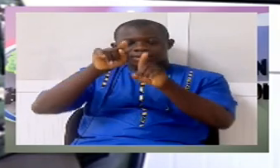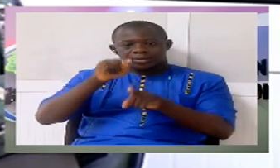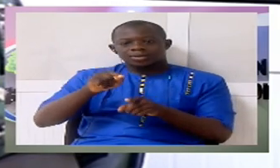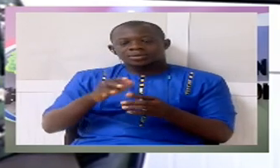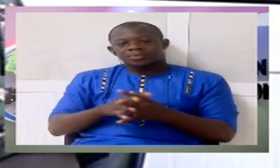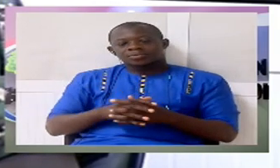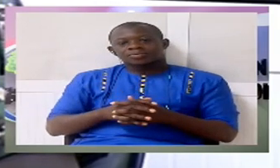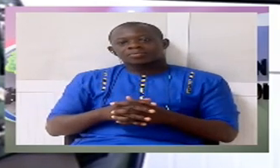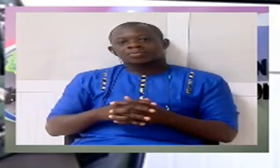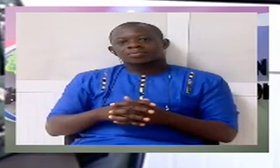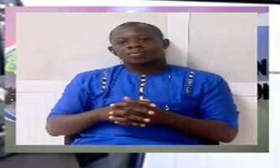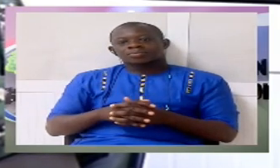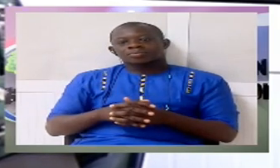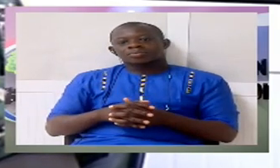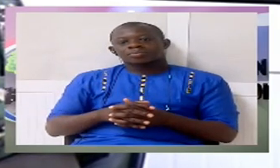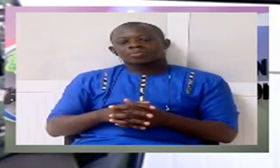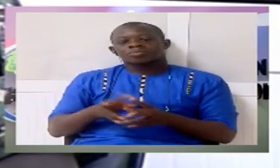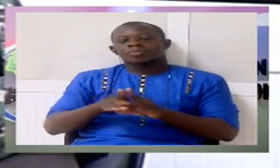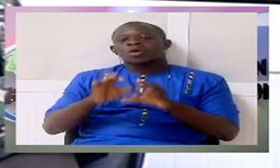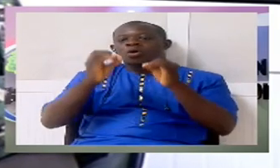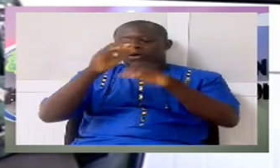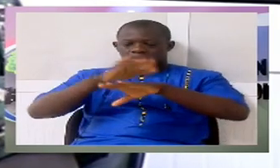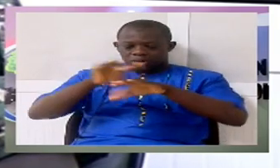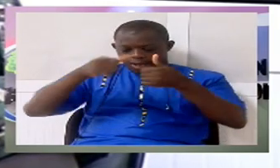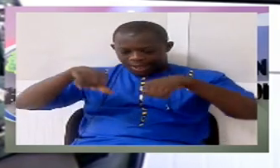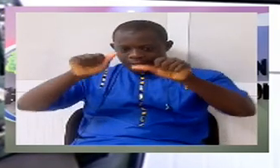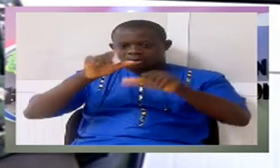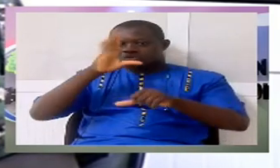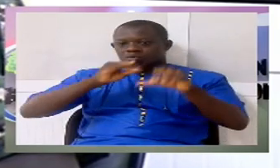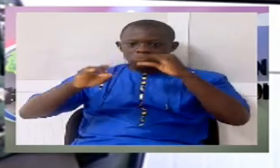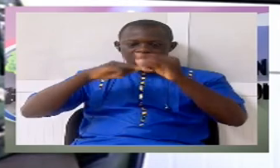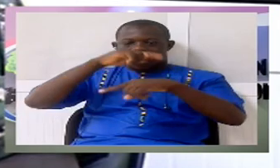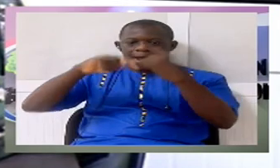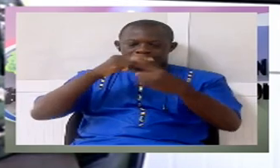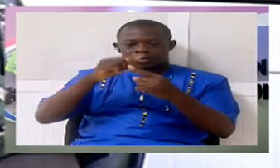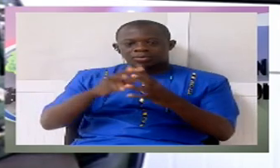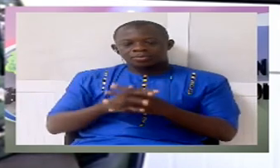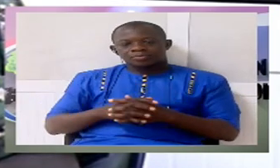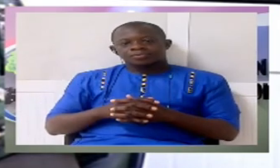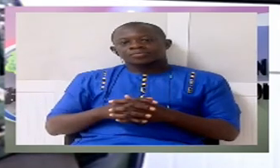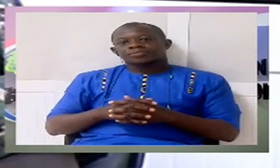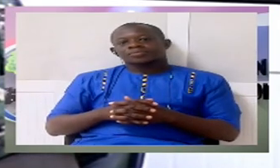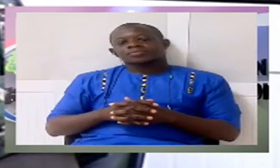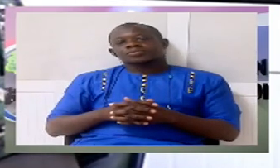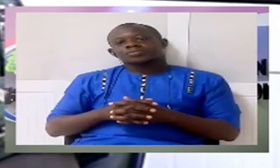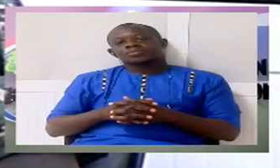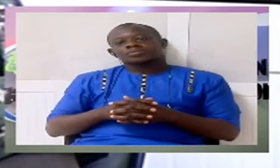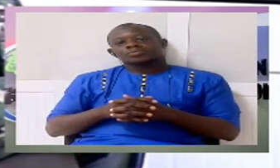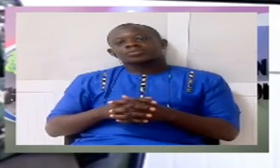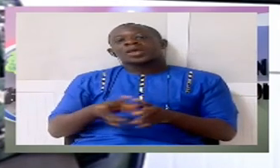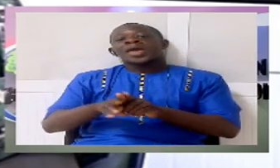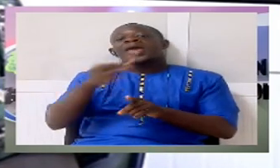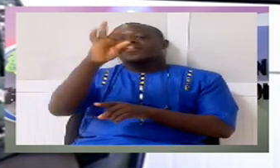Okay, six point bo bi nga wax ni. This point you are talking about. Even since the former president sama